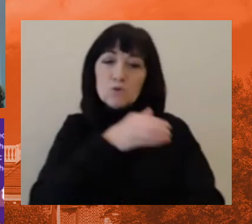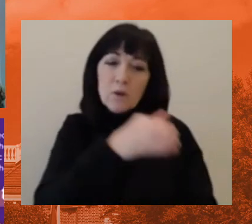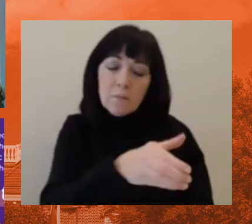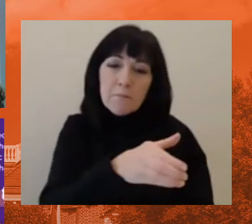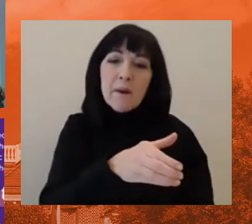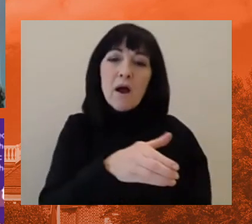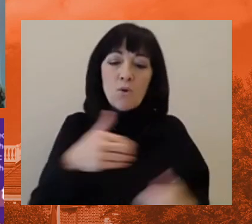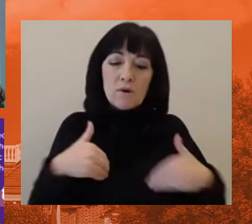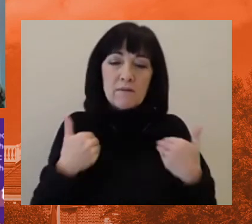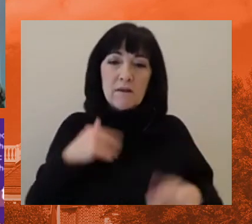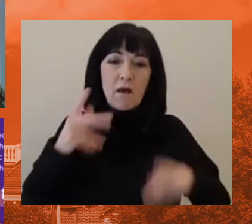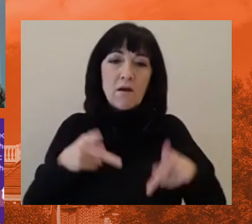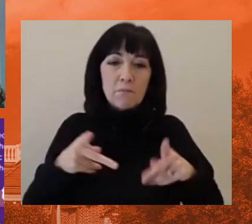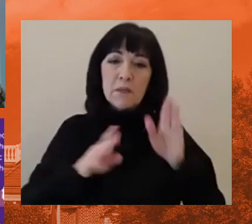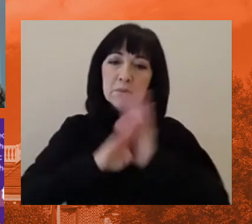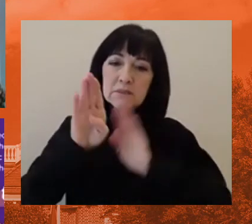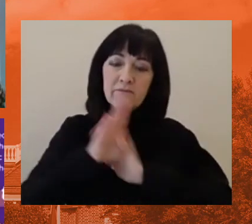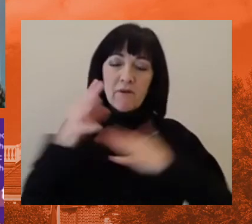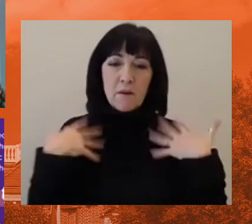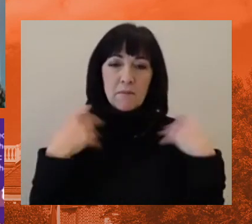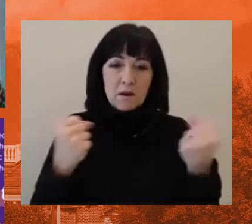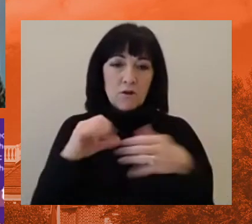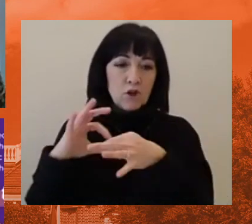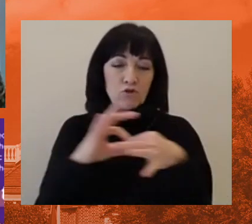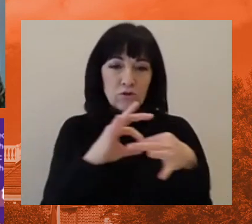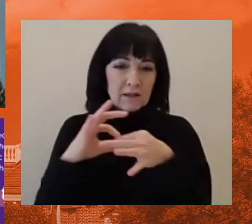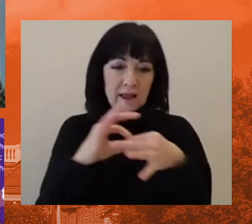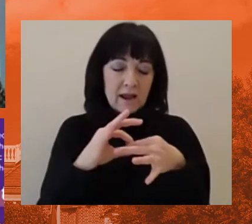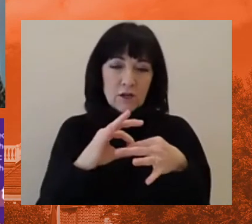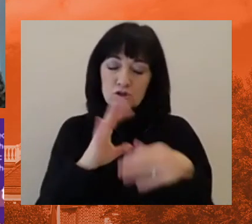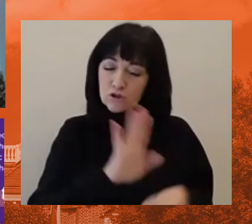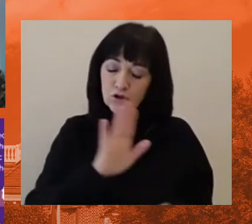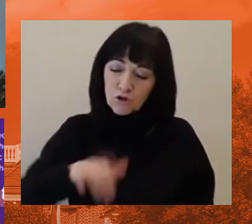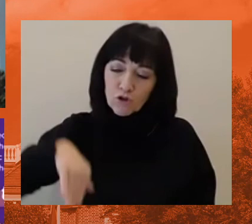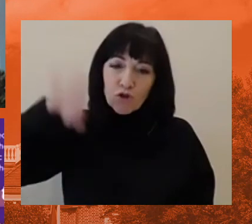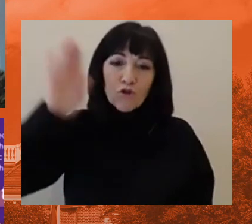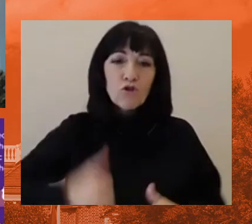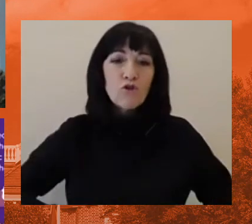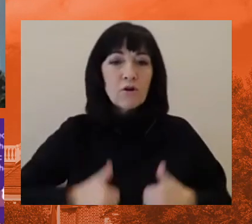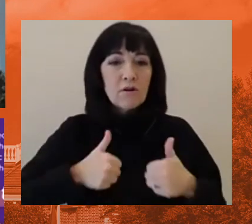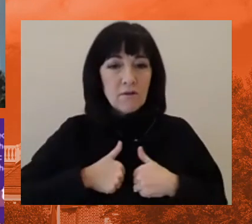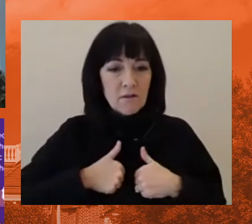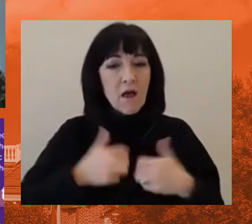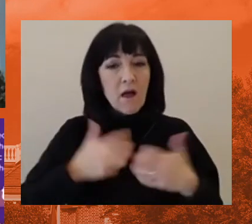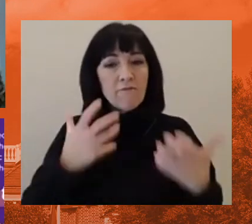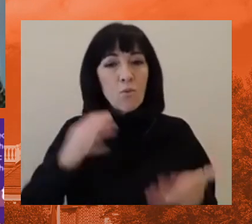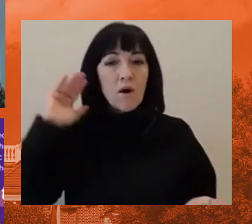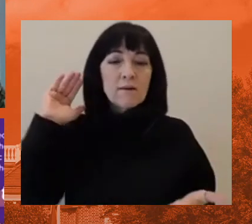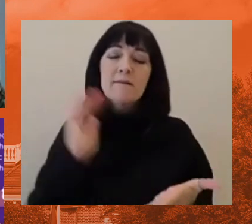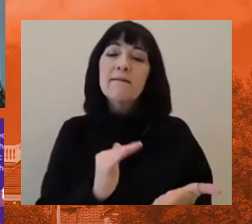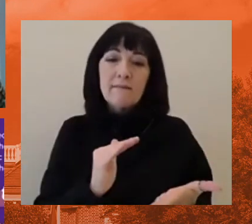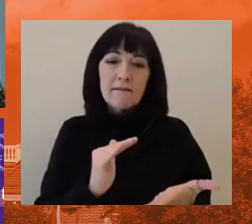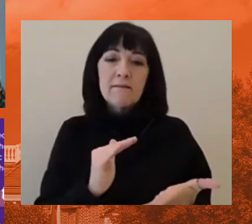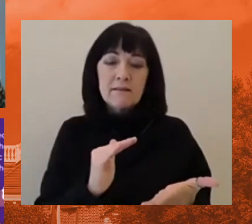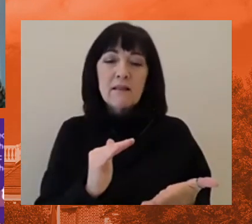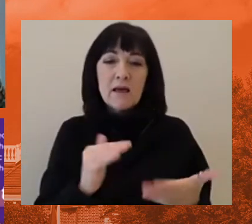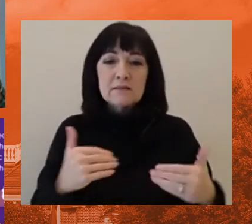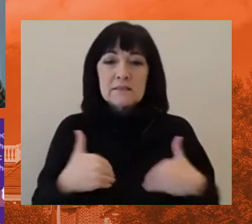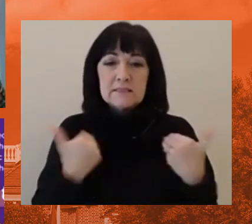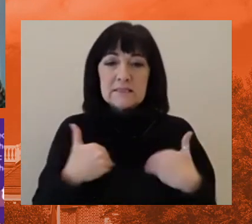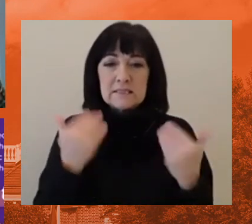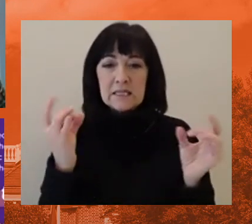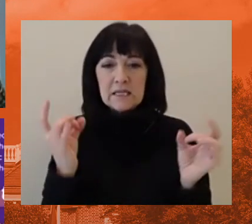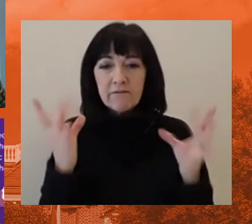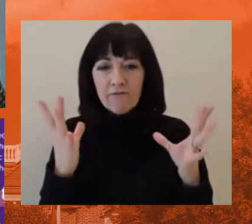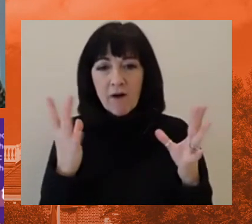people to develop healthy relationships throughout their lives and to prevent and respond to teen dating violence. Let